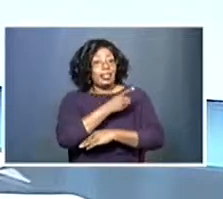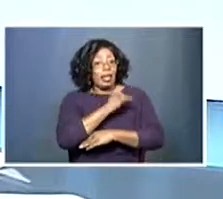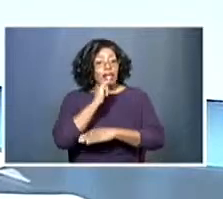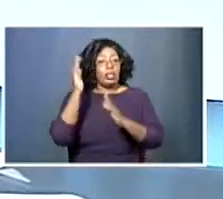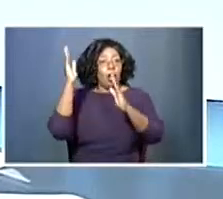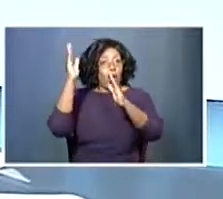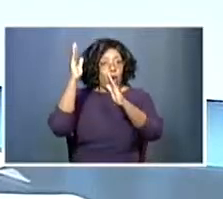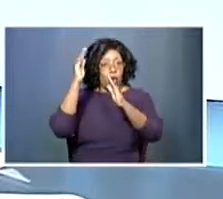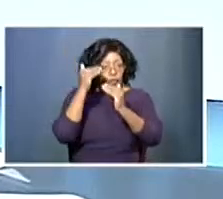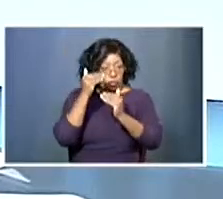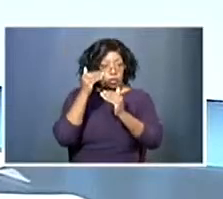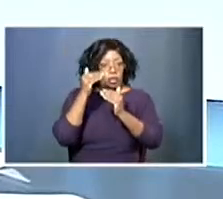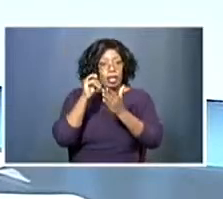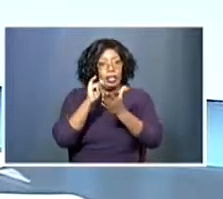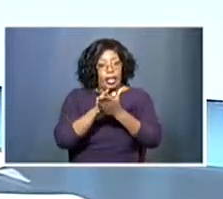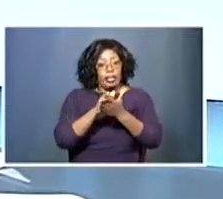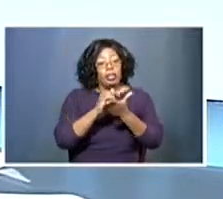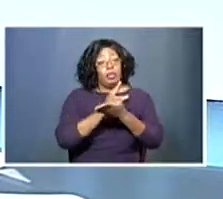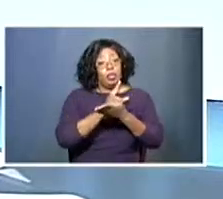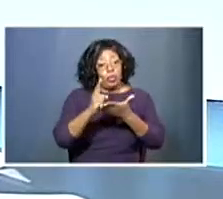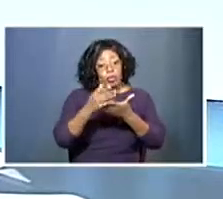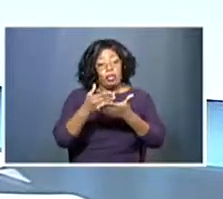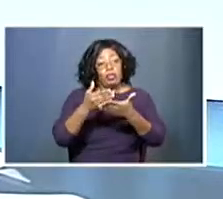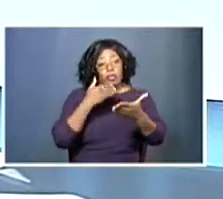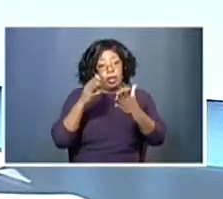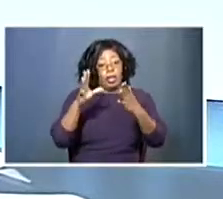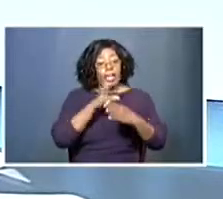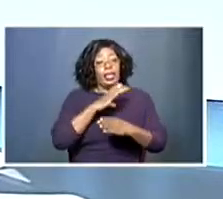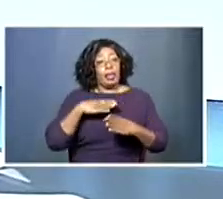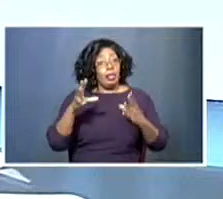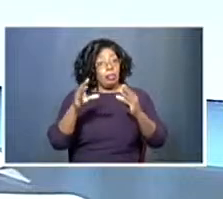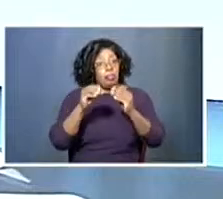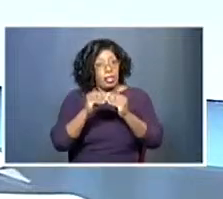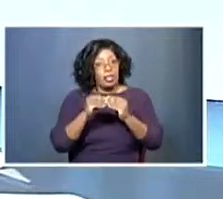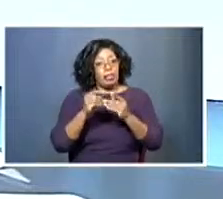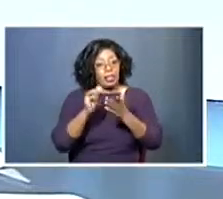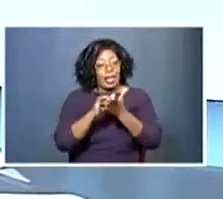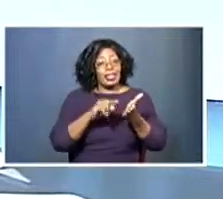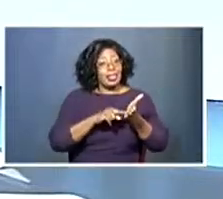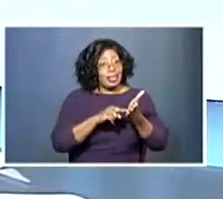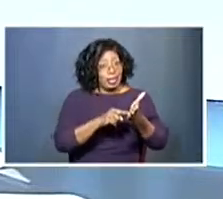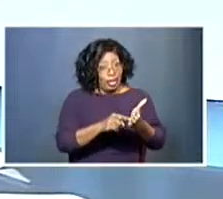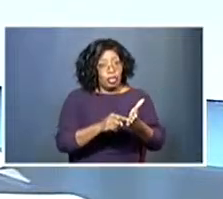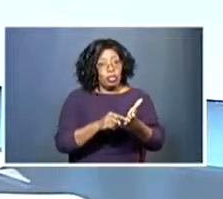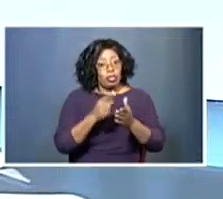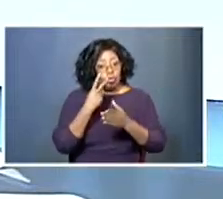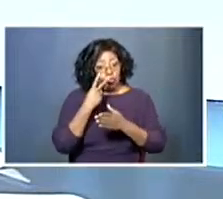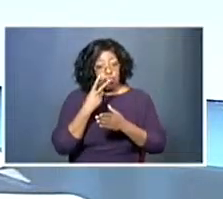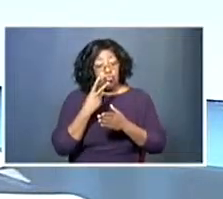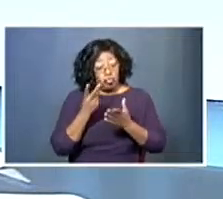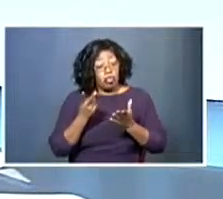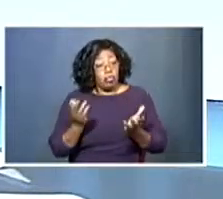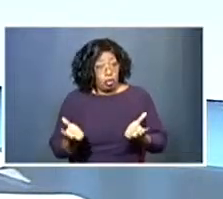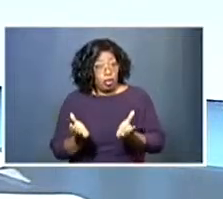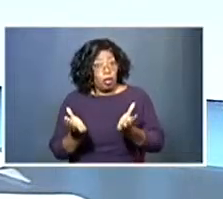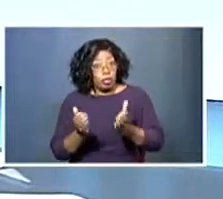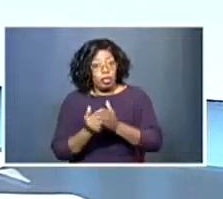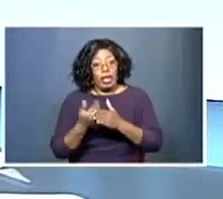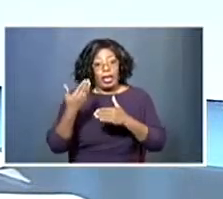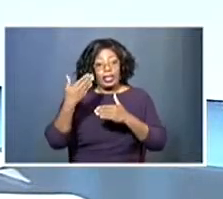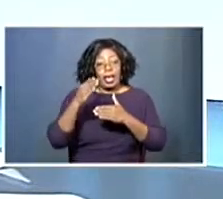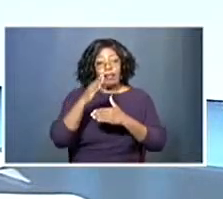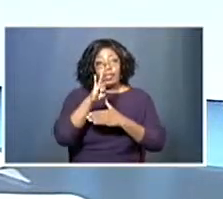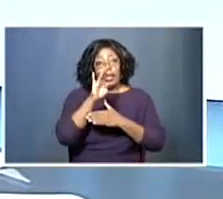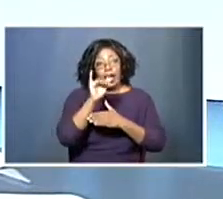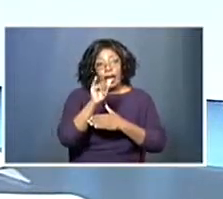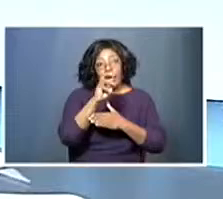hopeful, suggesting before the weekly cabinet meeting today that signs appear to be encouraging. This comes after the hybrid